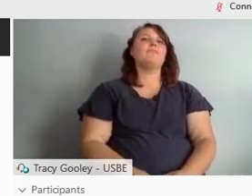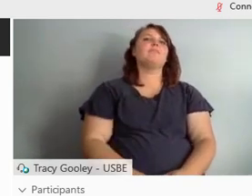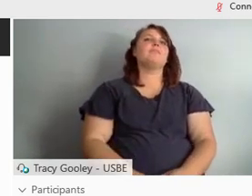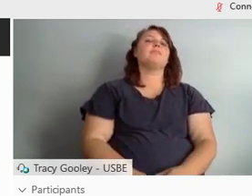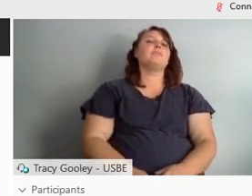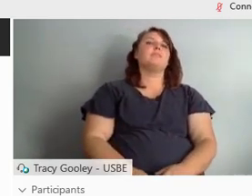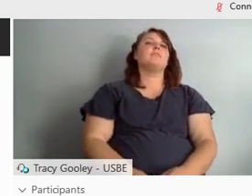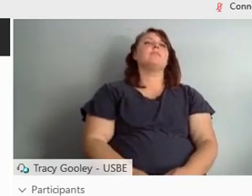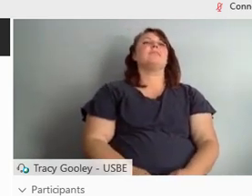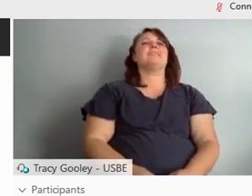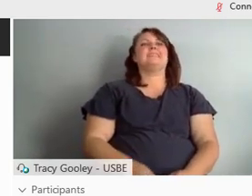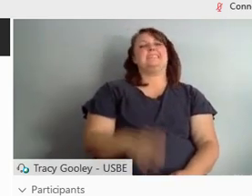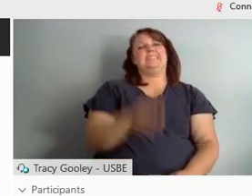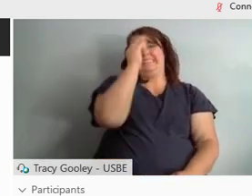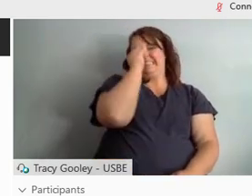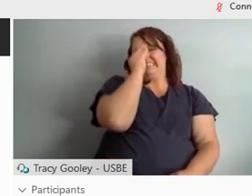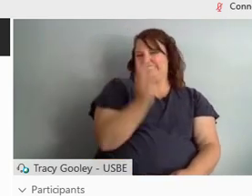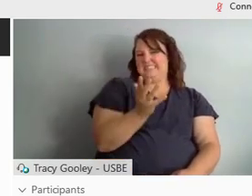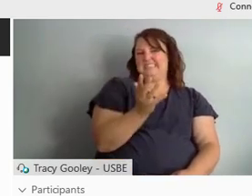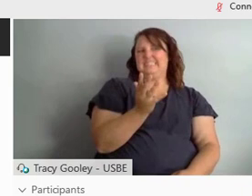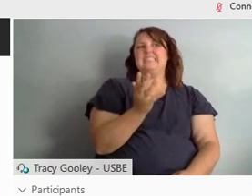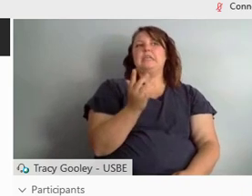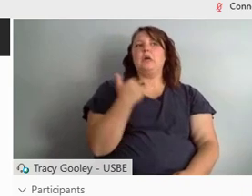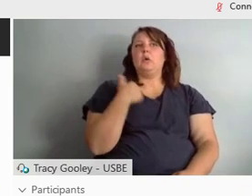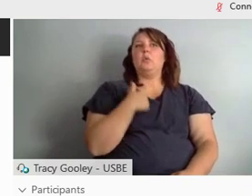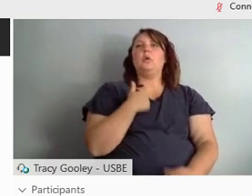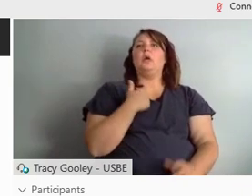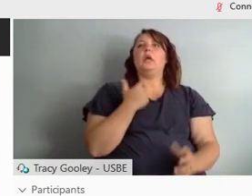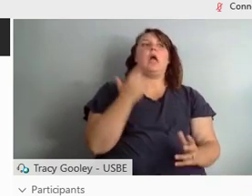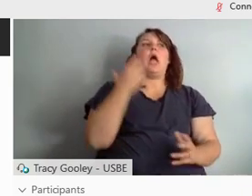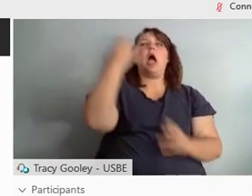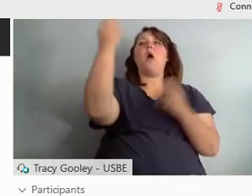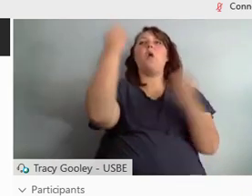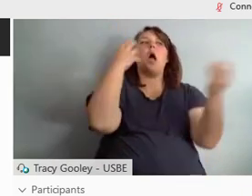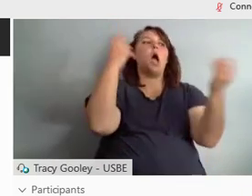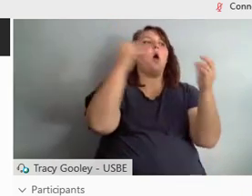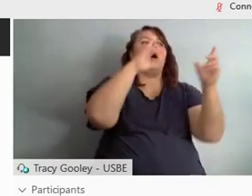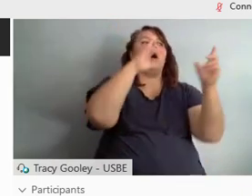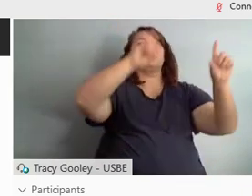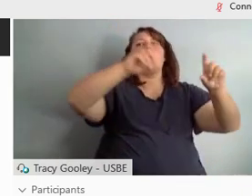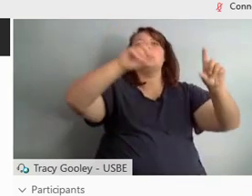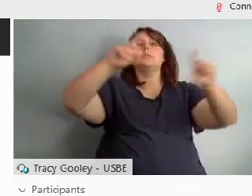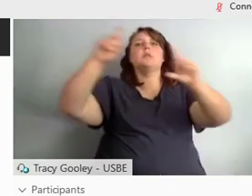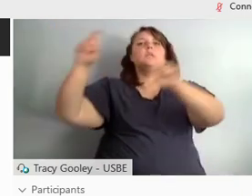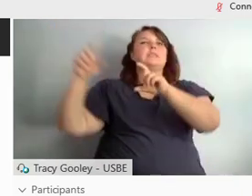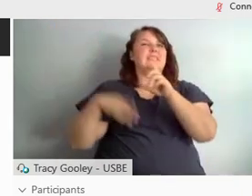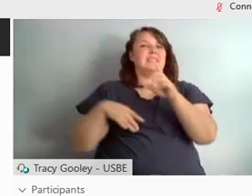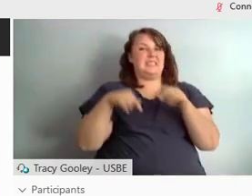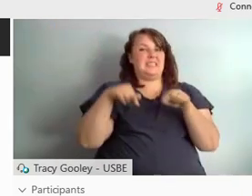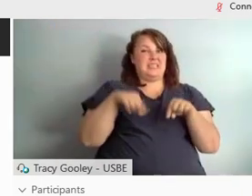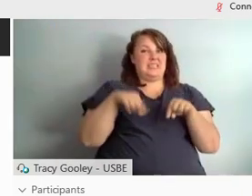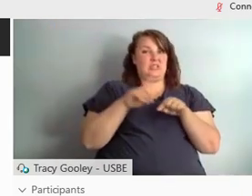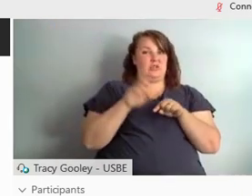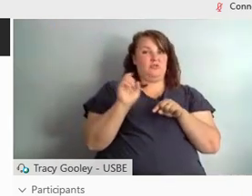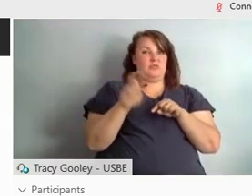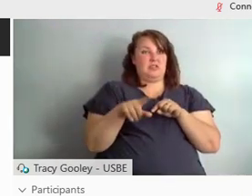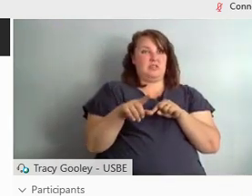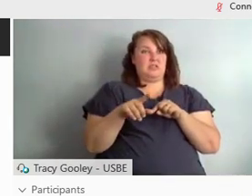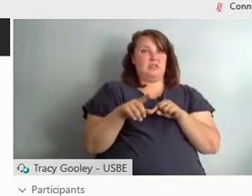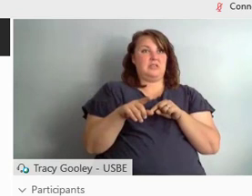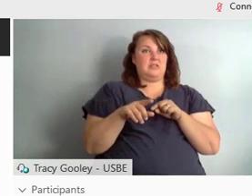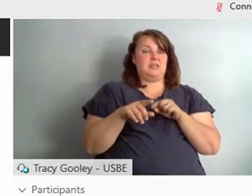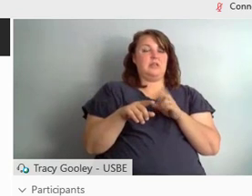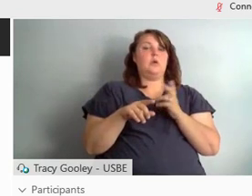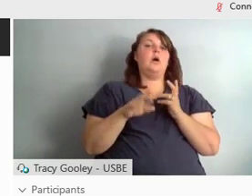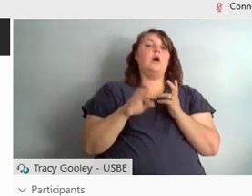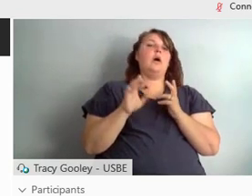A word of note, when we went out and field tested, this question was either